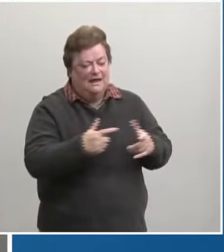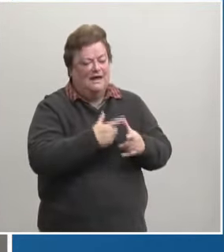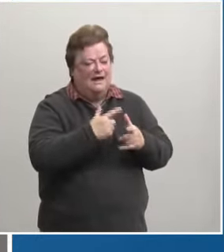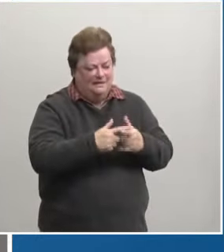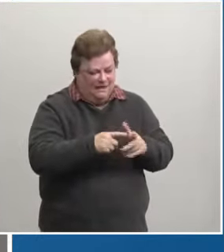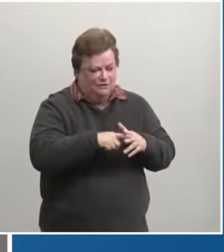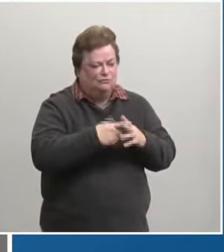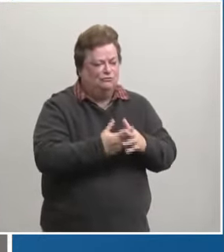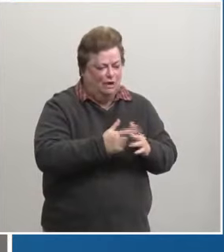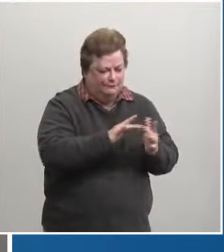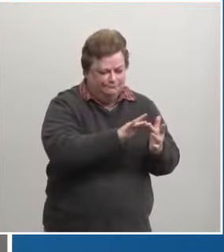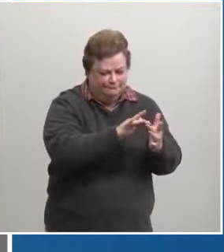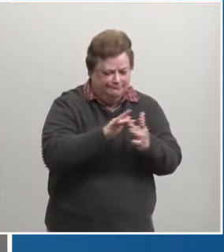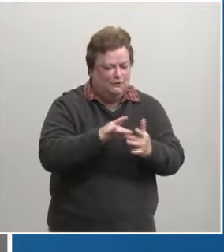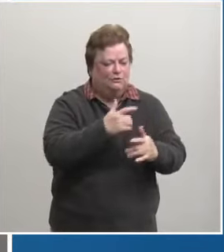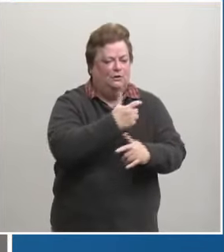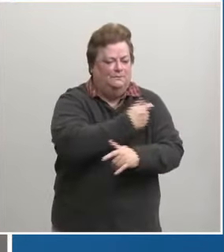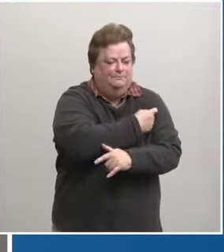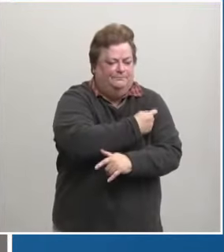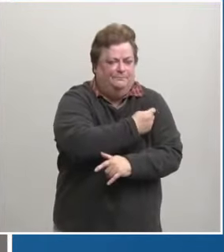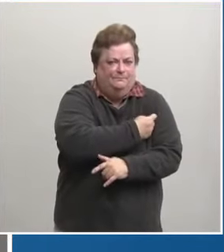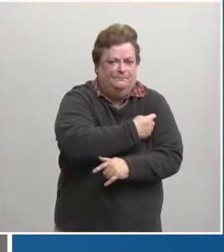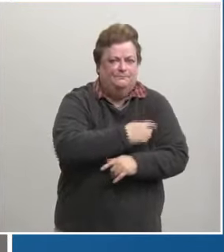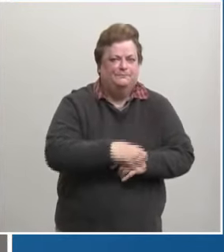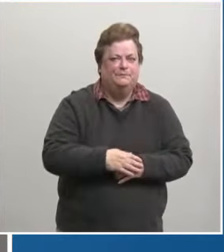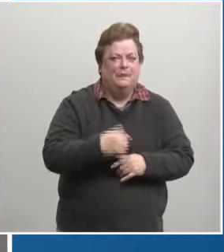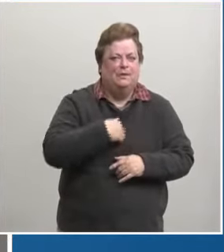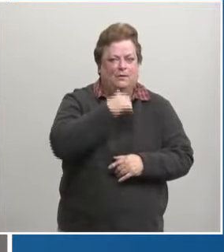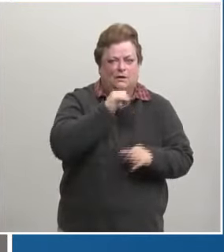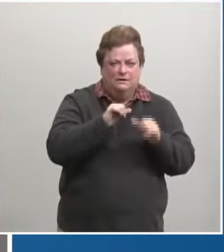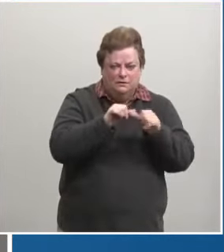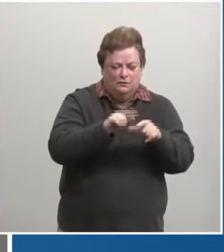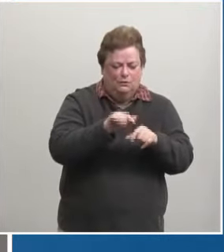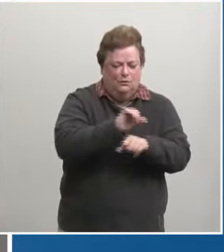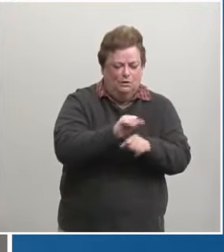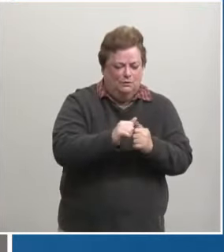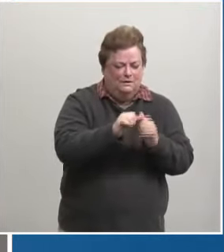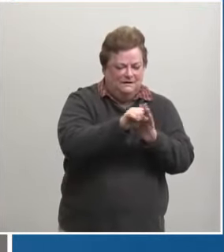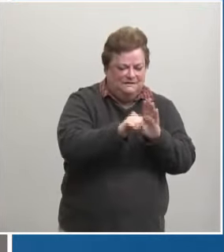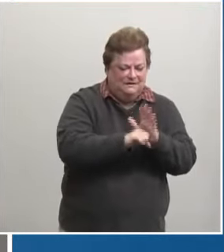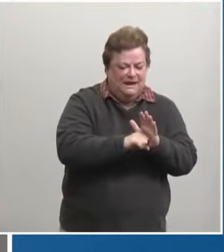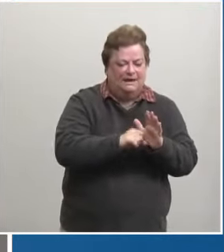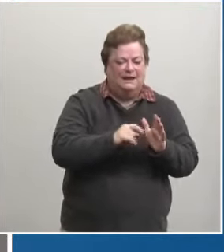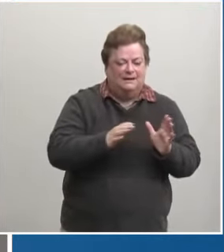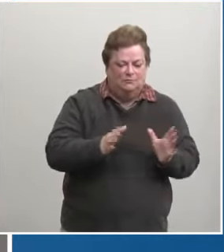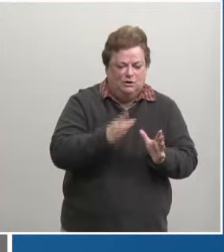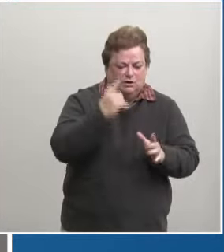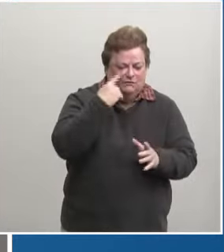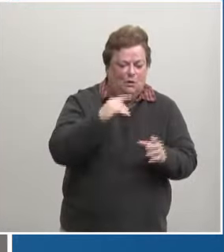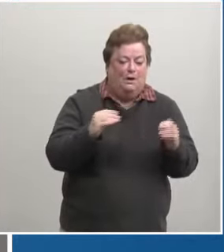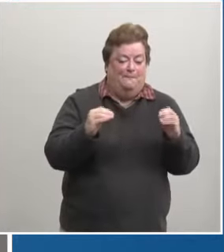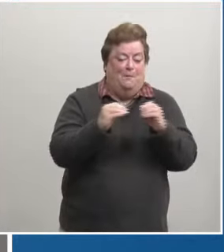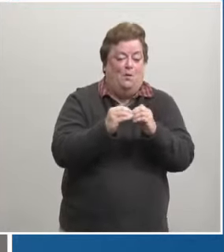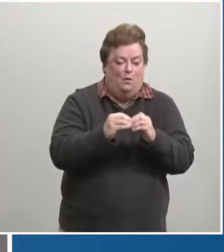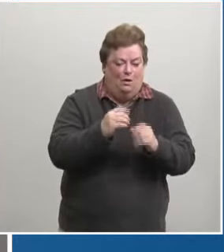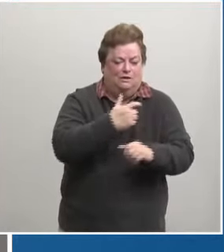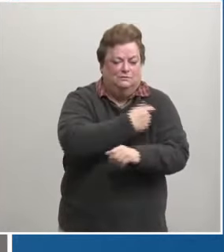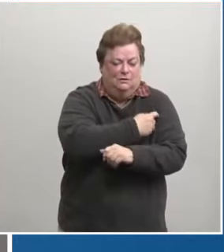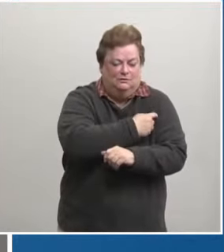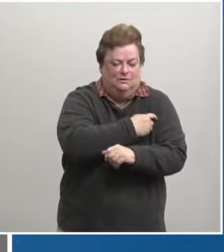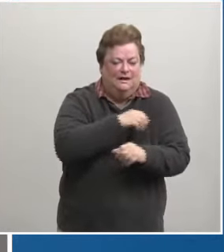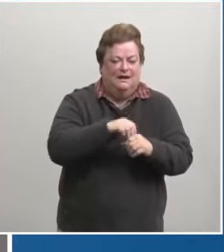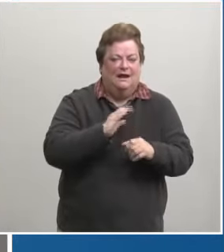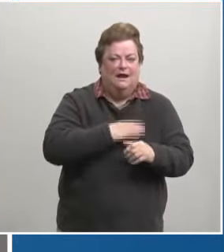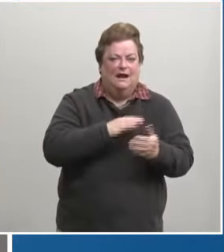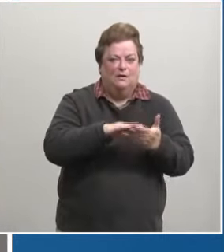doses into arms as soon as possible. We will continue to work with the state and push for more doses in our community. We will